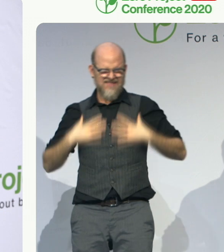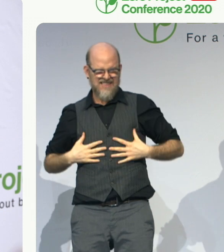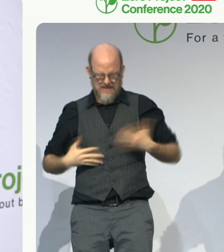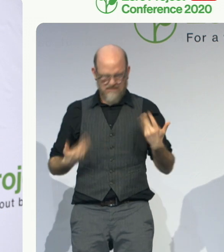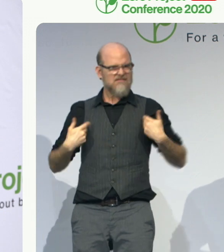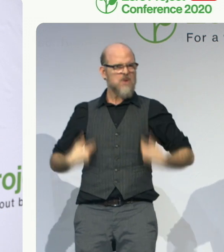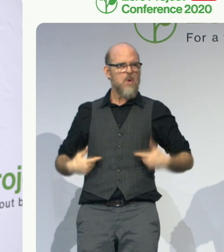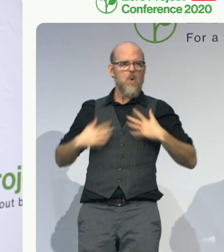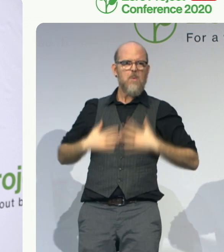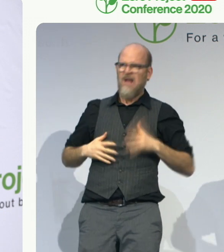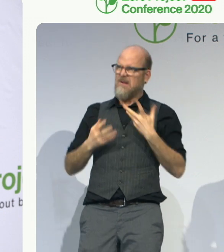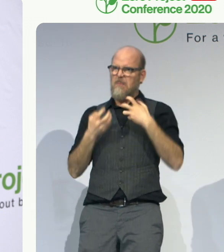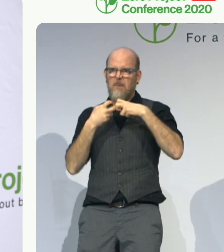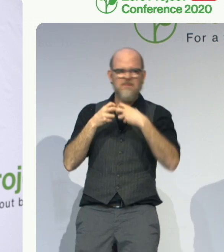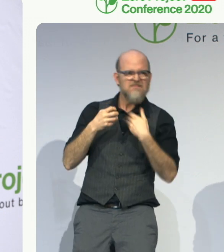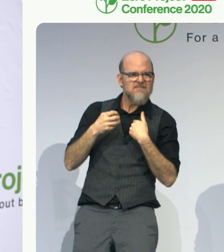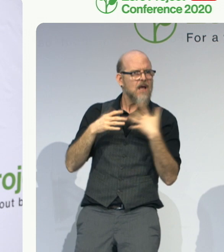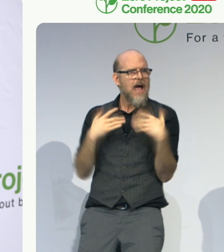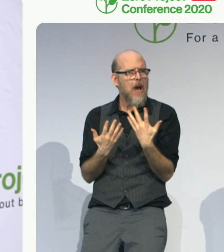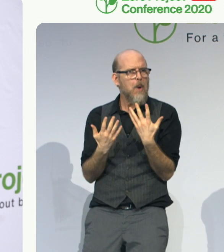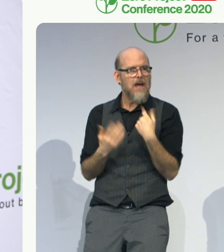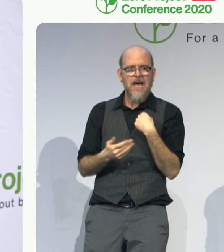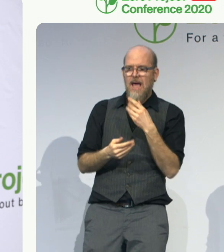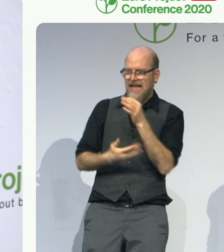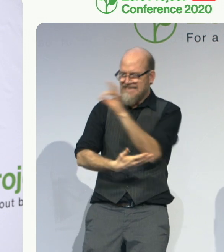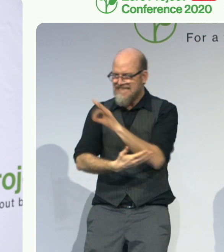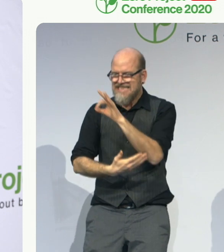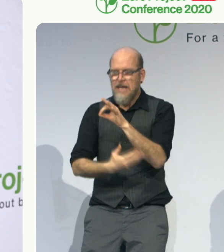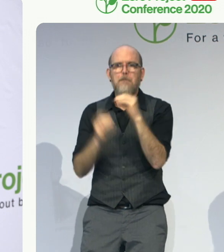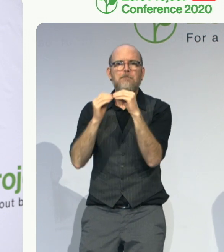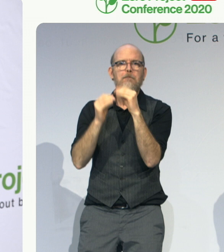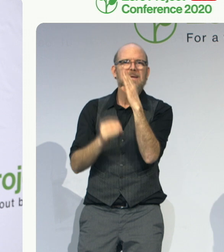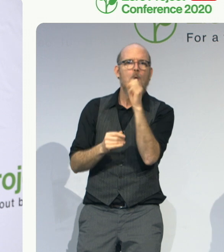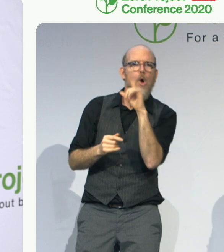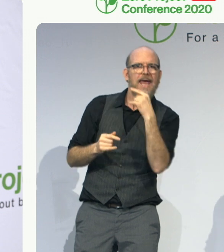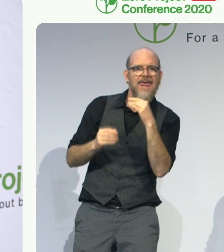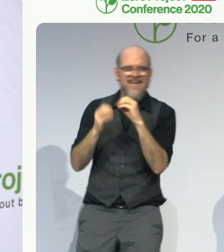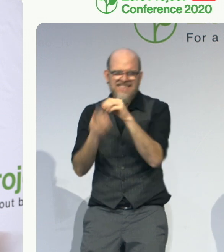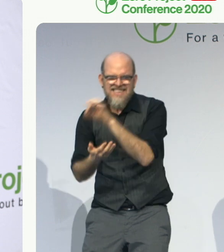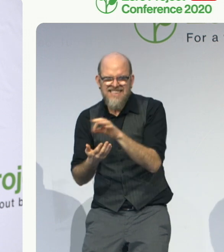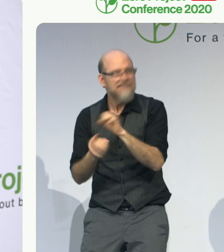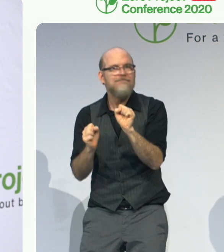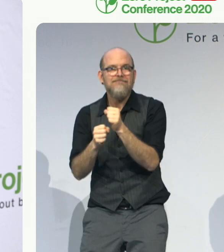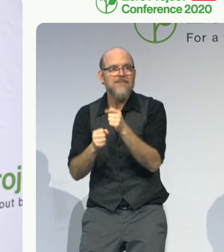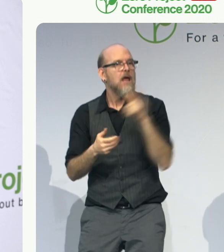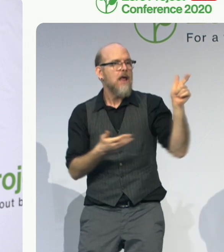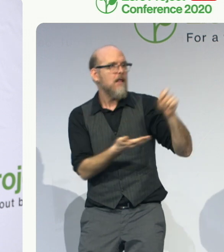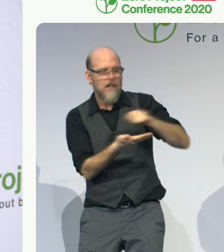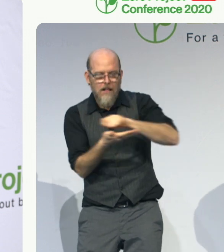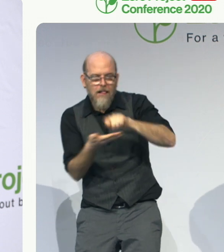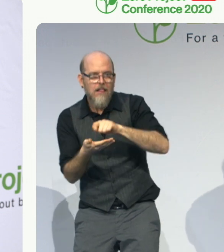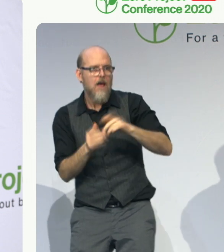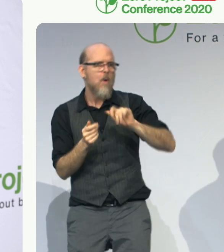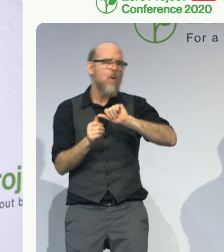actually draw them. Plus having the additional extra time that every other student with a disability